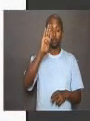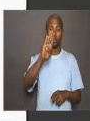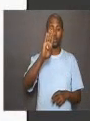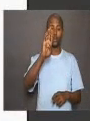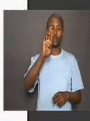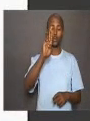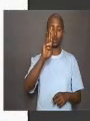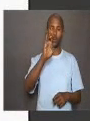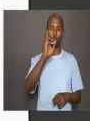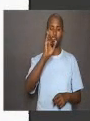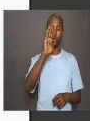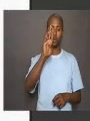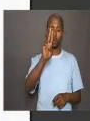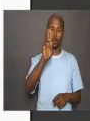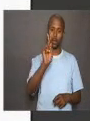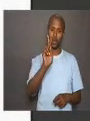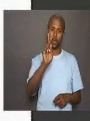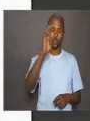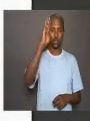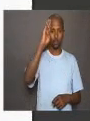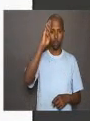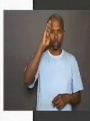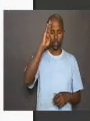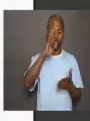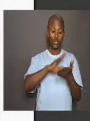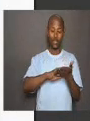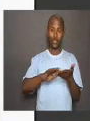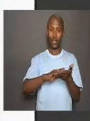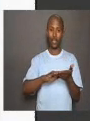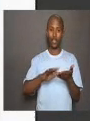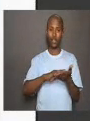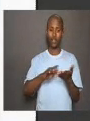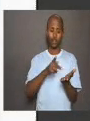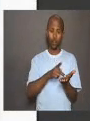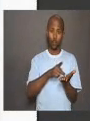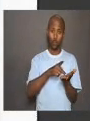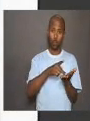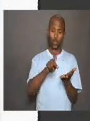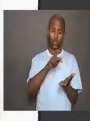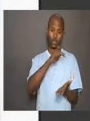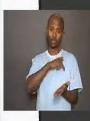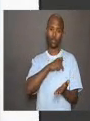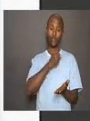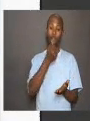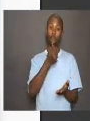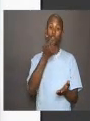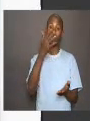job. His starting wage is 15,000 birr a year.